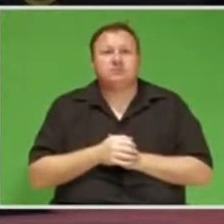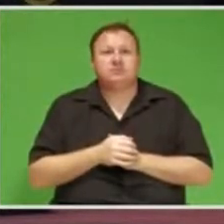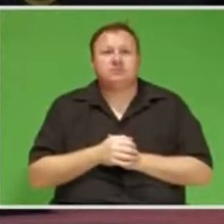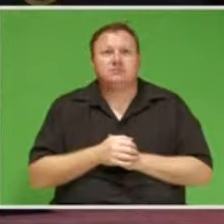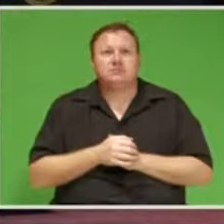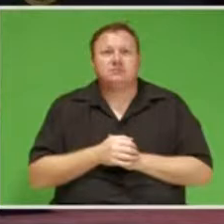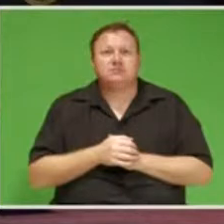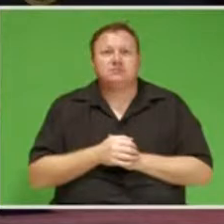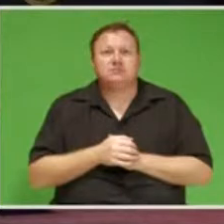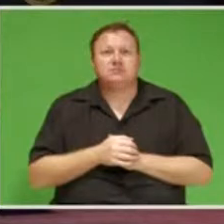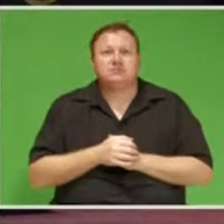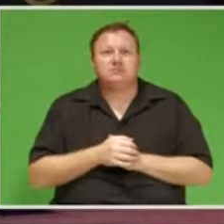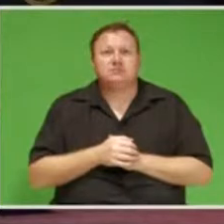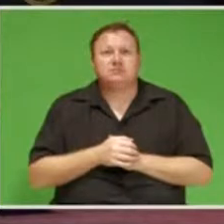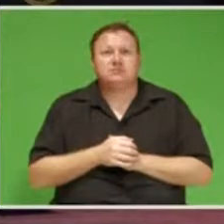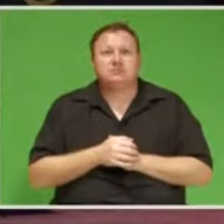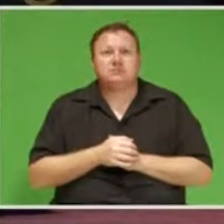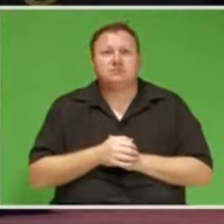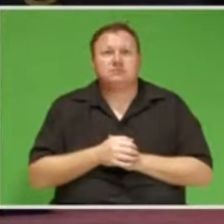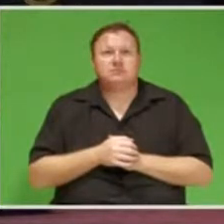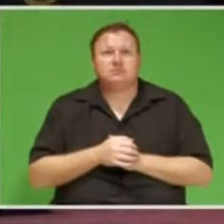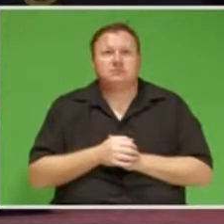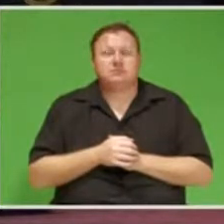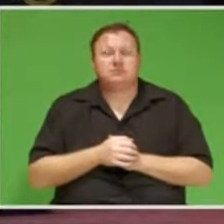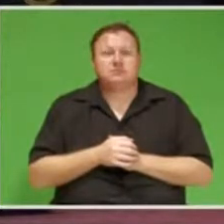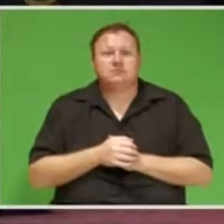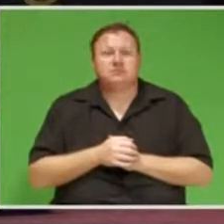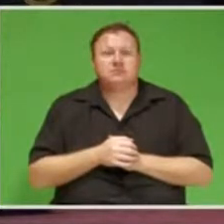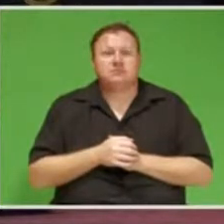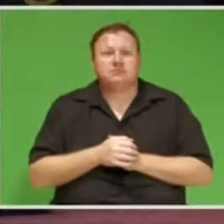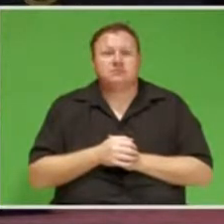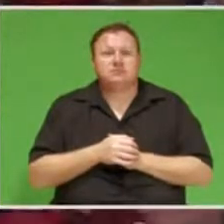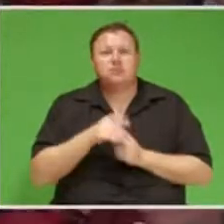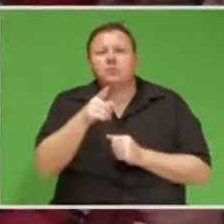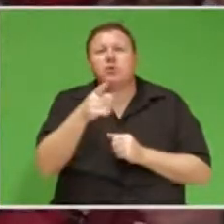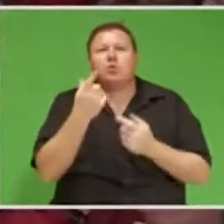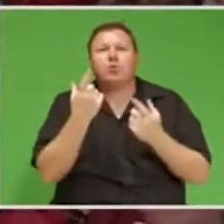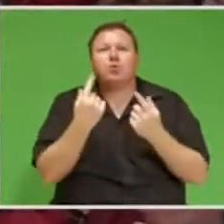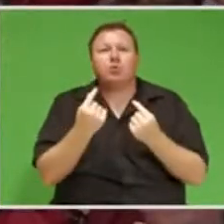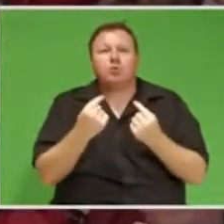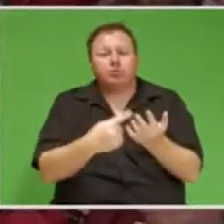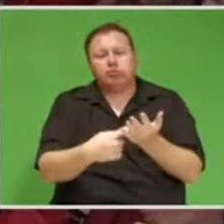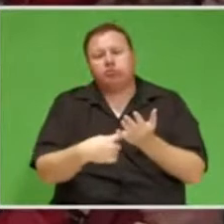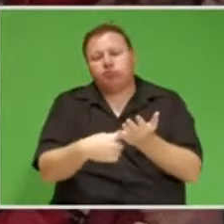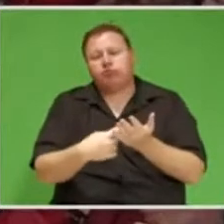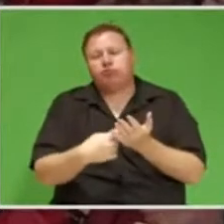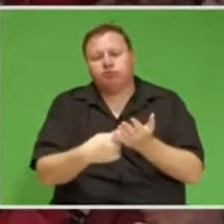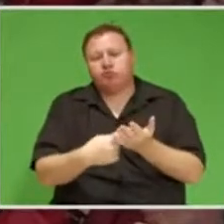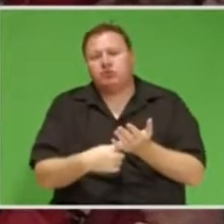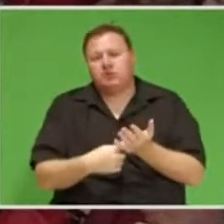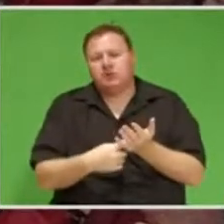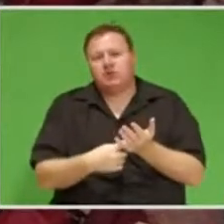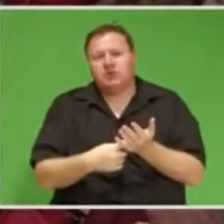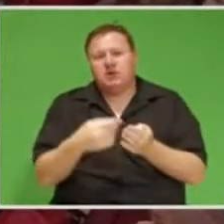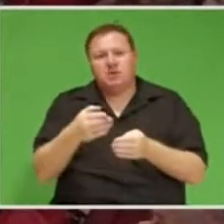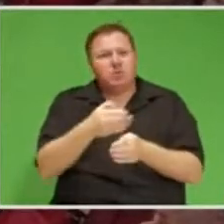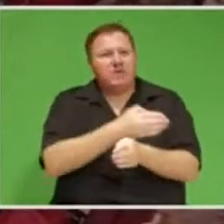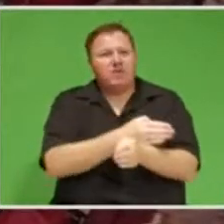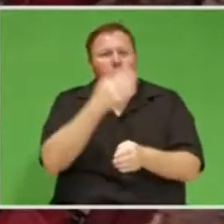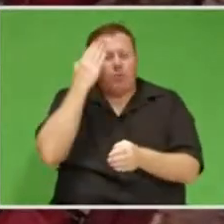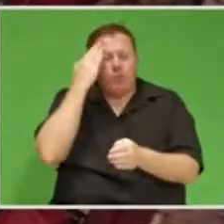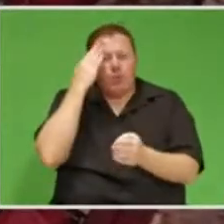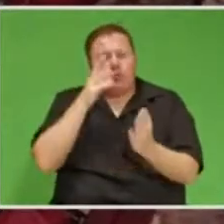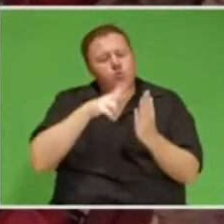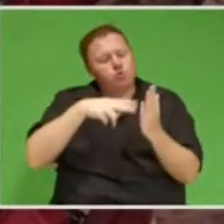thing that you did, Speaker, is to anticipate what will happen in the House by reading rules of Parliament.